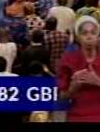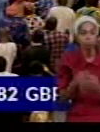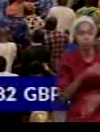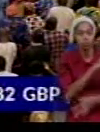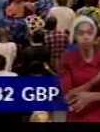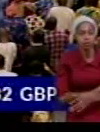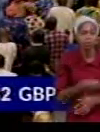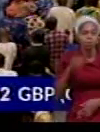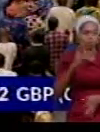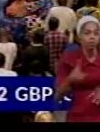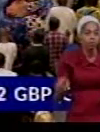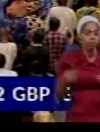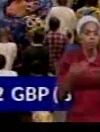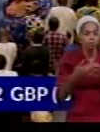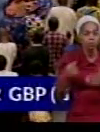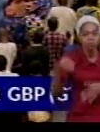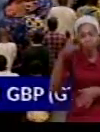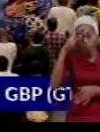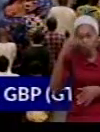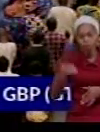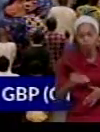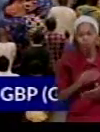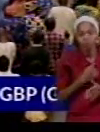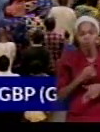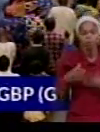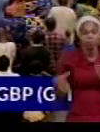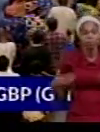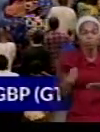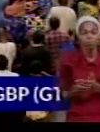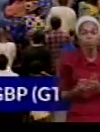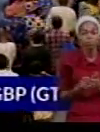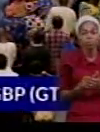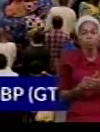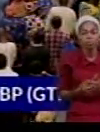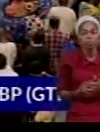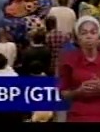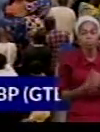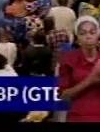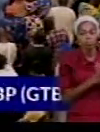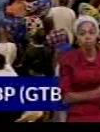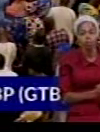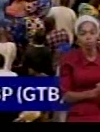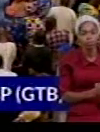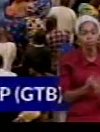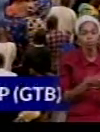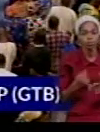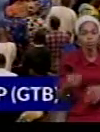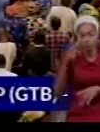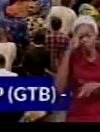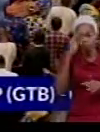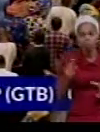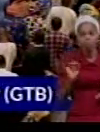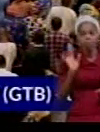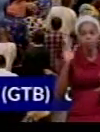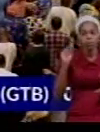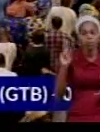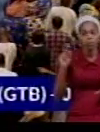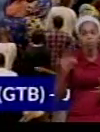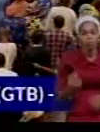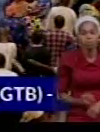God's protection before him, no man, no mountain will be able to stand before